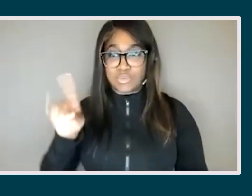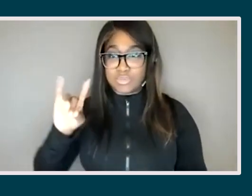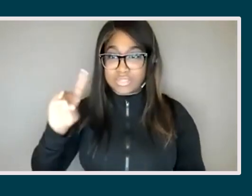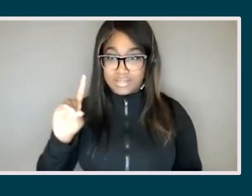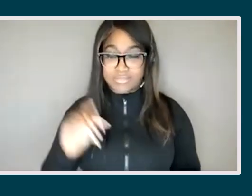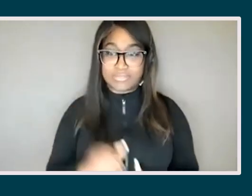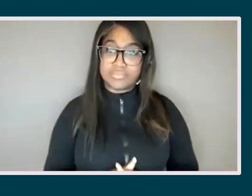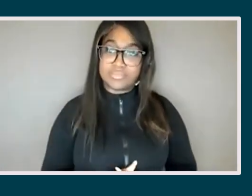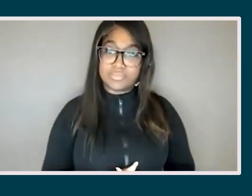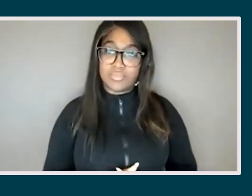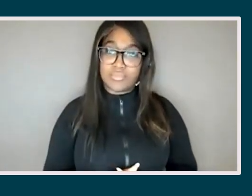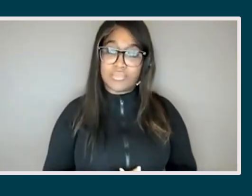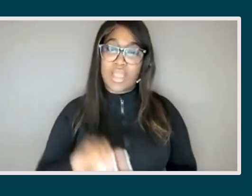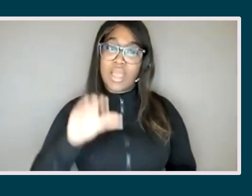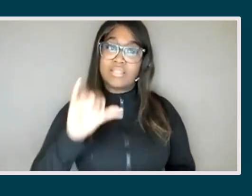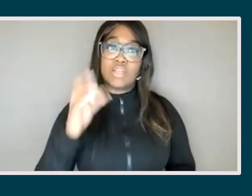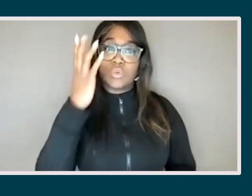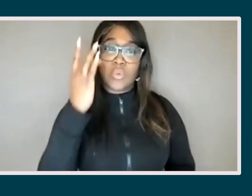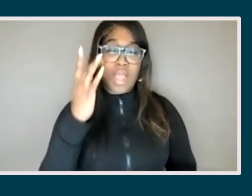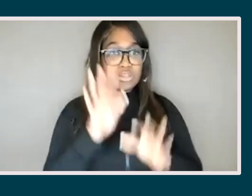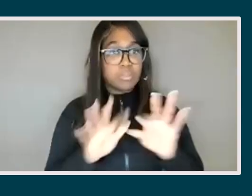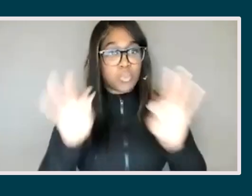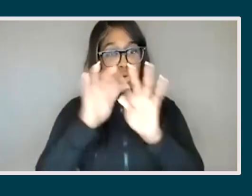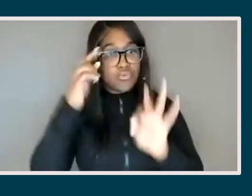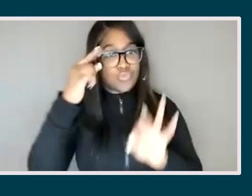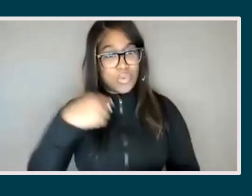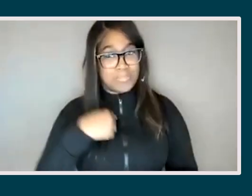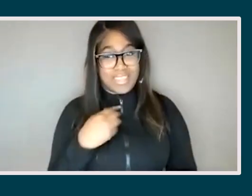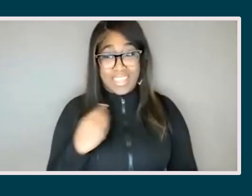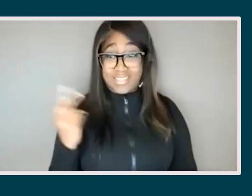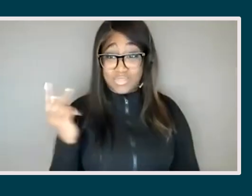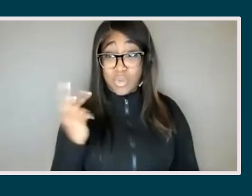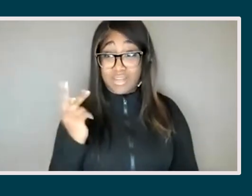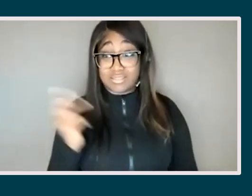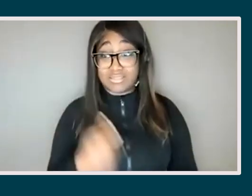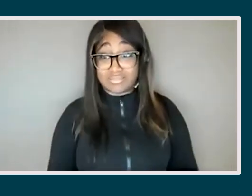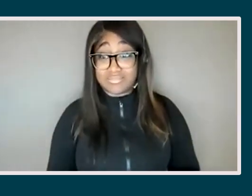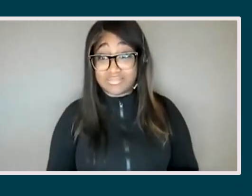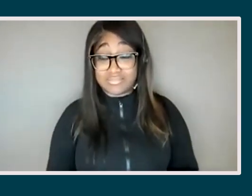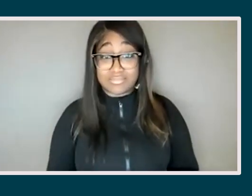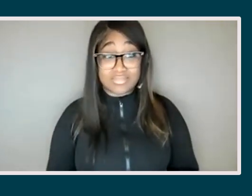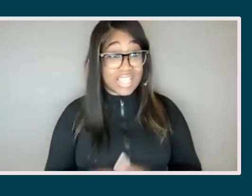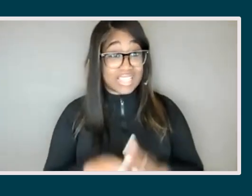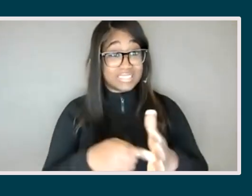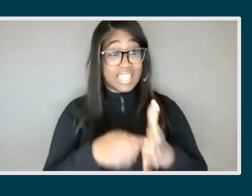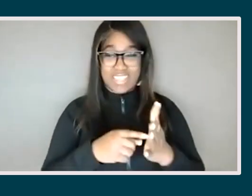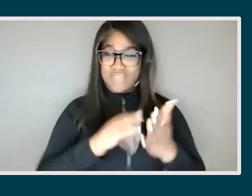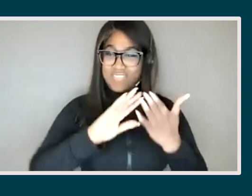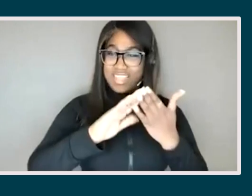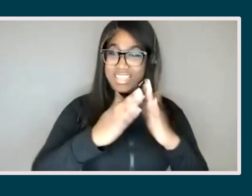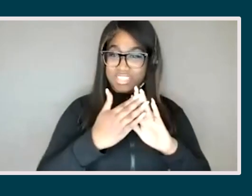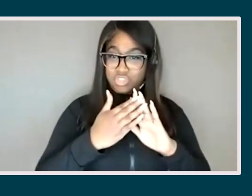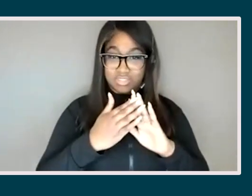why it was so important to me. It was so important to us because, it takes a village. The village for